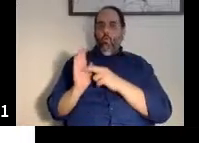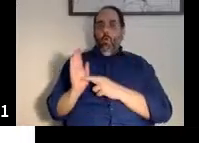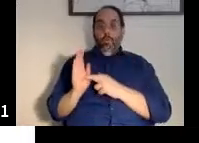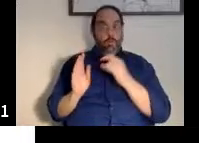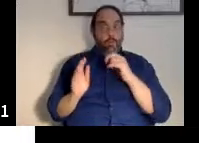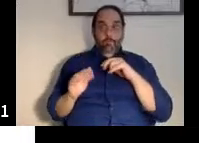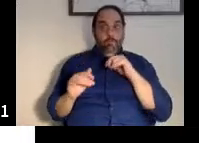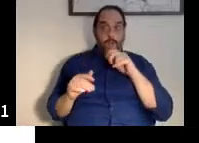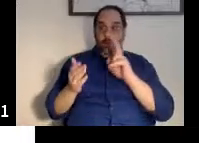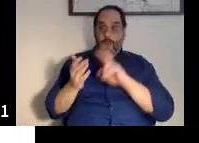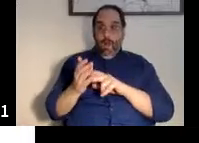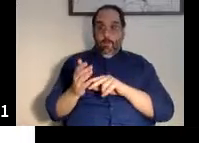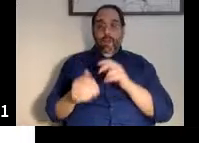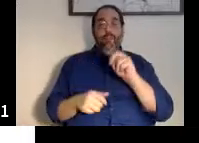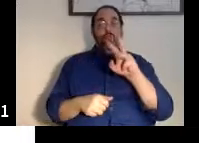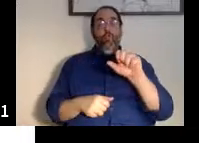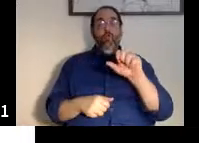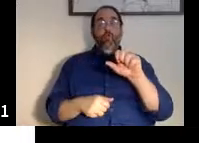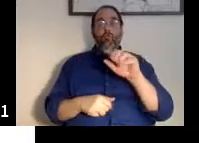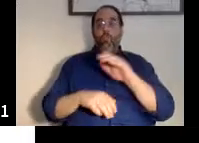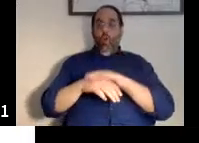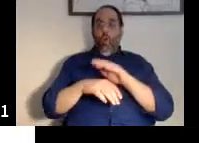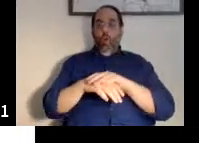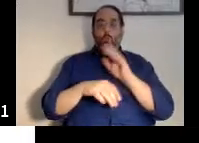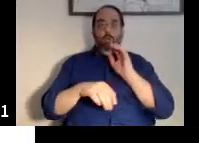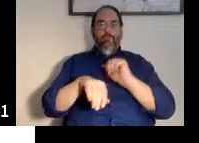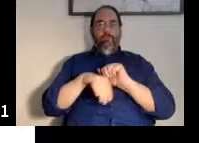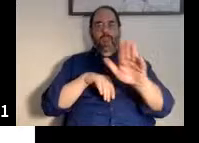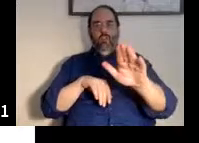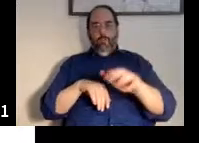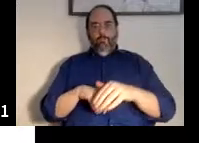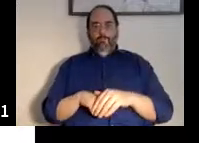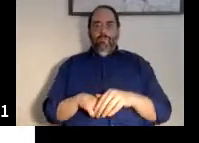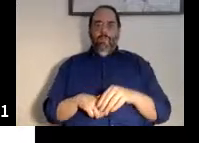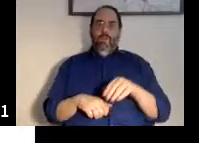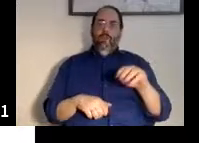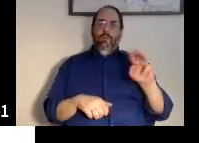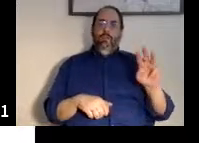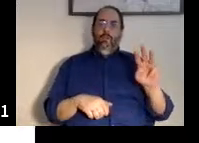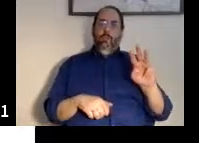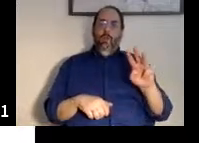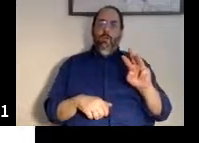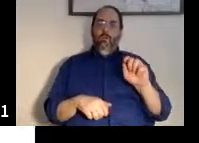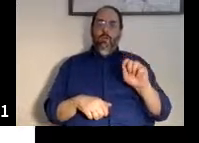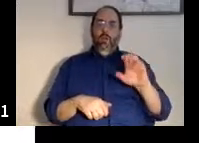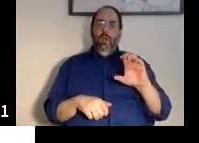sign up for our news alerts right from our homepage at